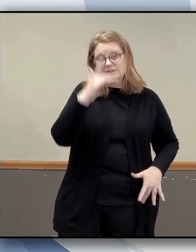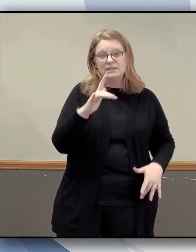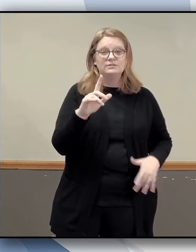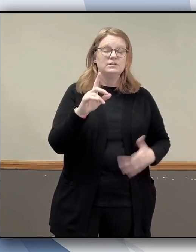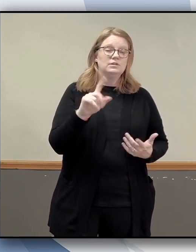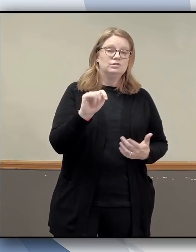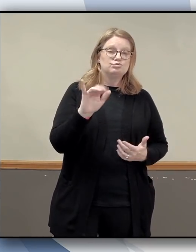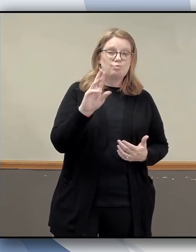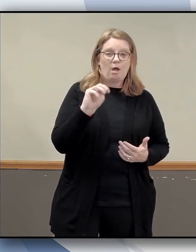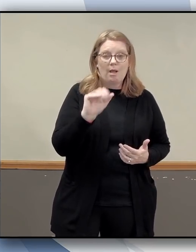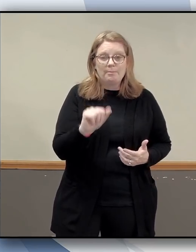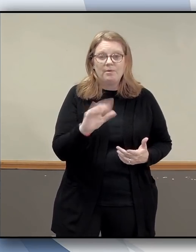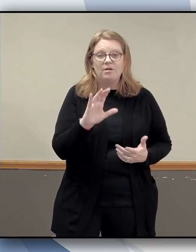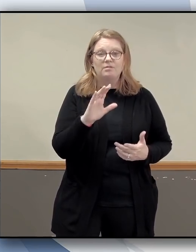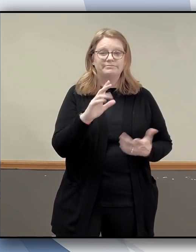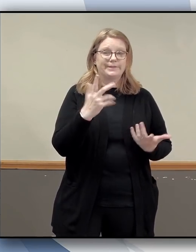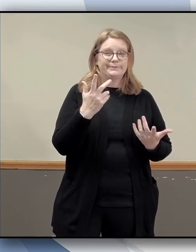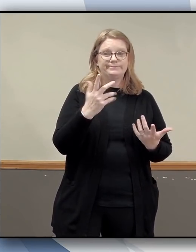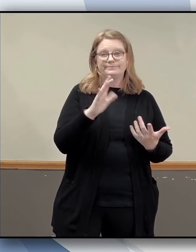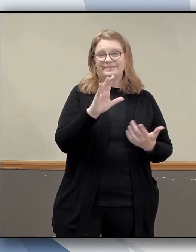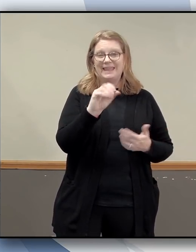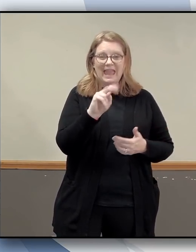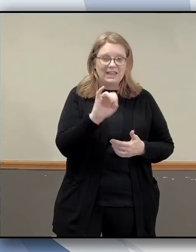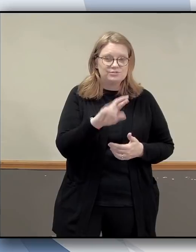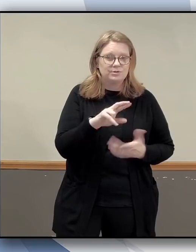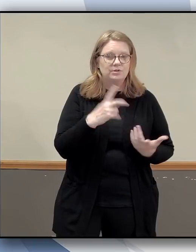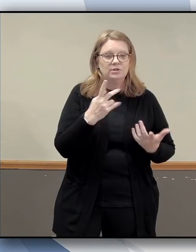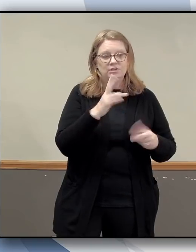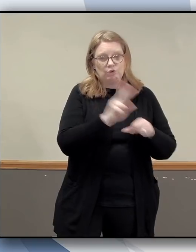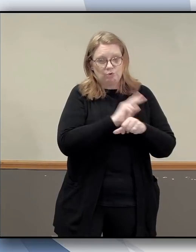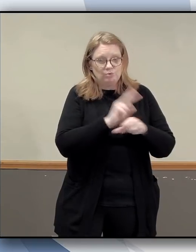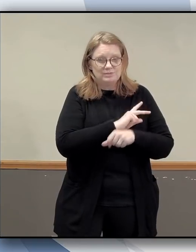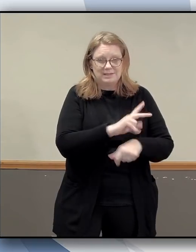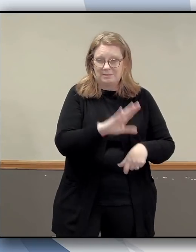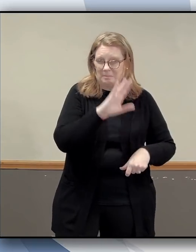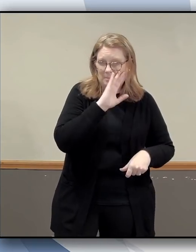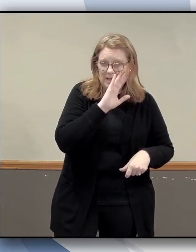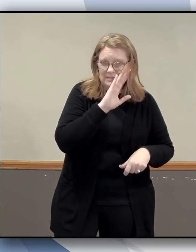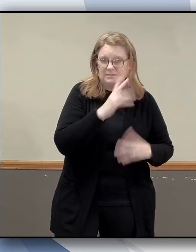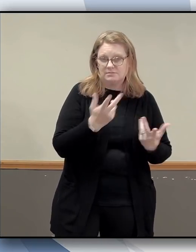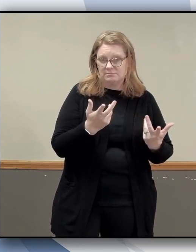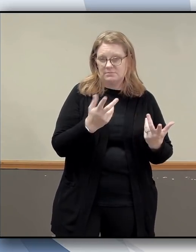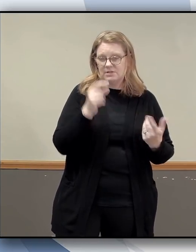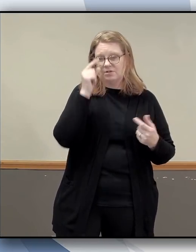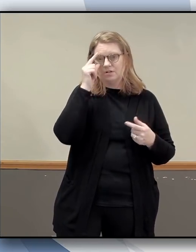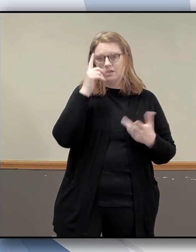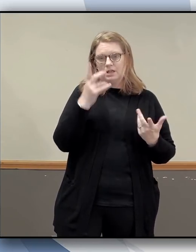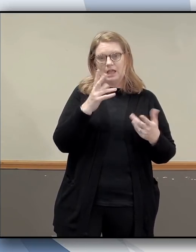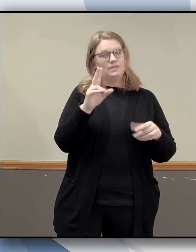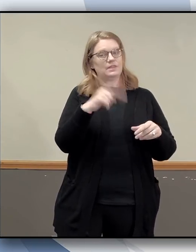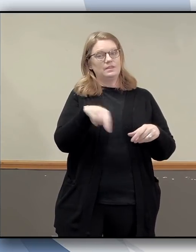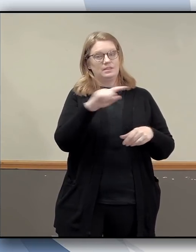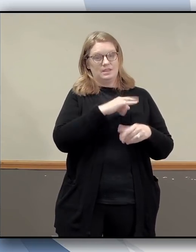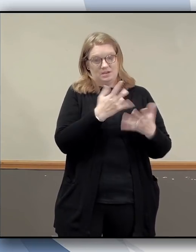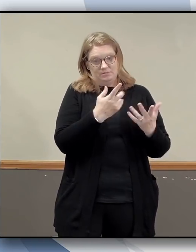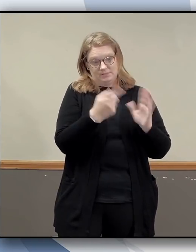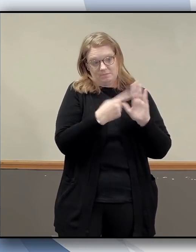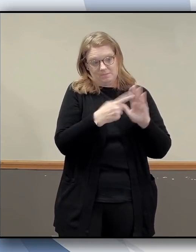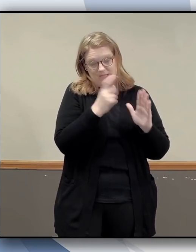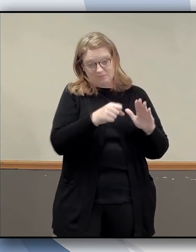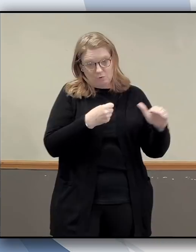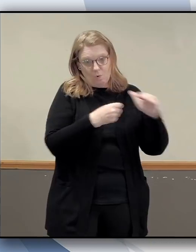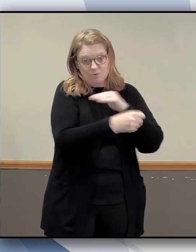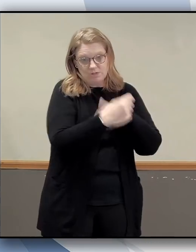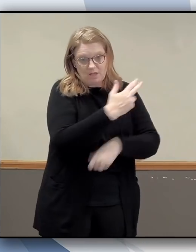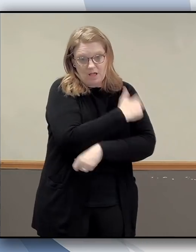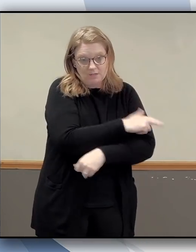that need beds. And so again, utilizing our healthcare capacity appropriately, and one way to do that is to keep the number